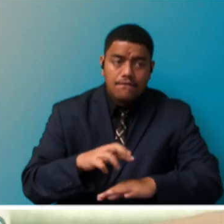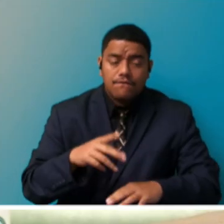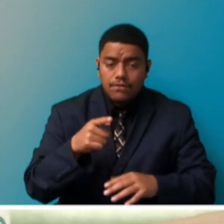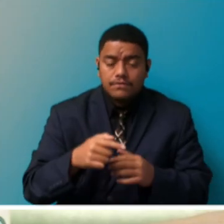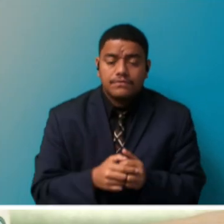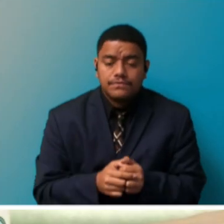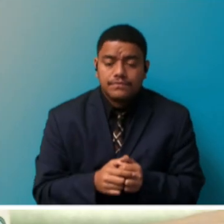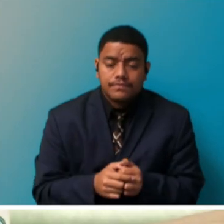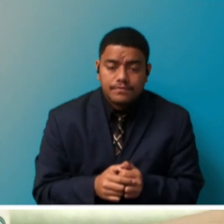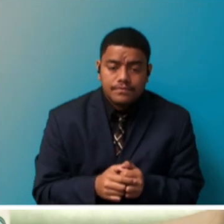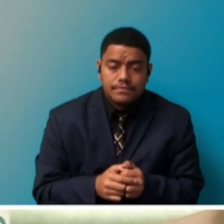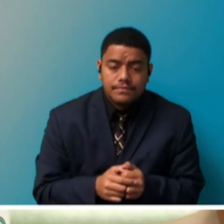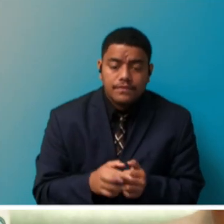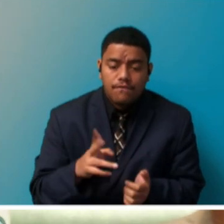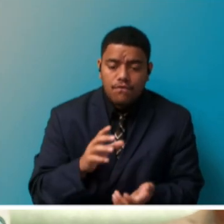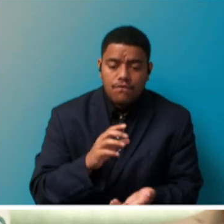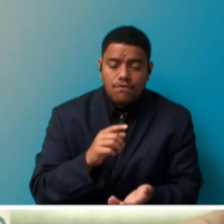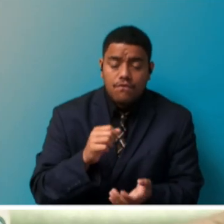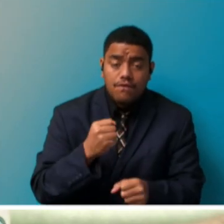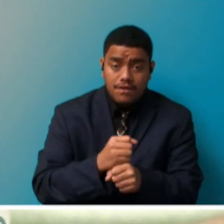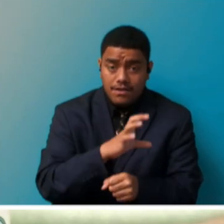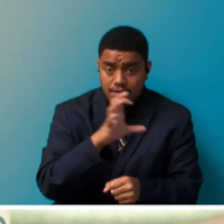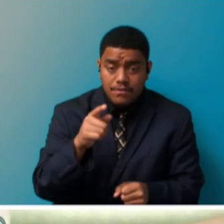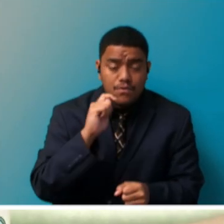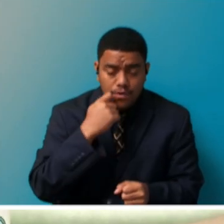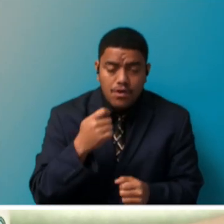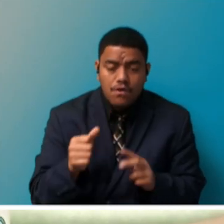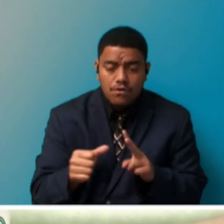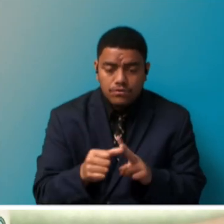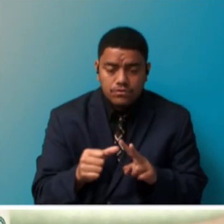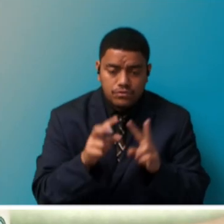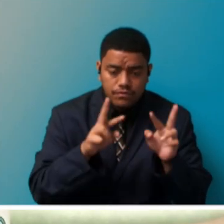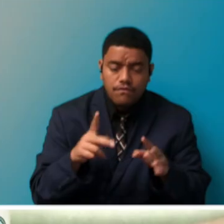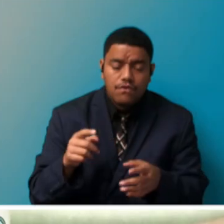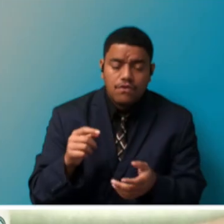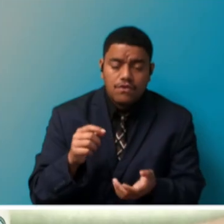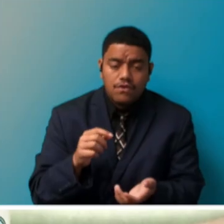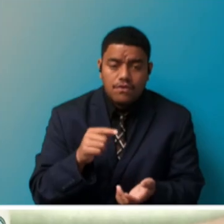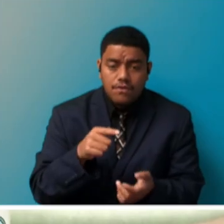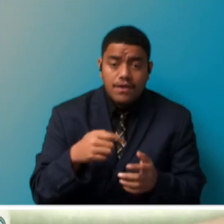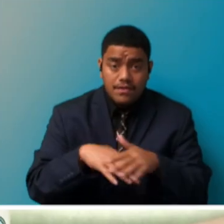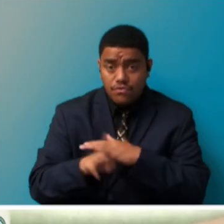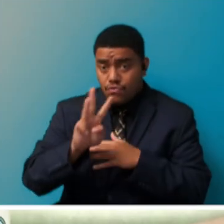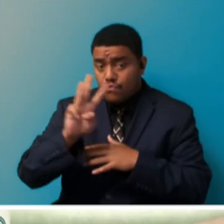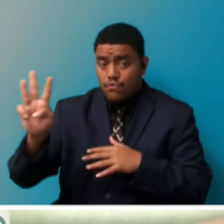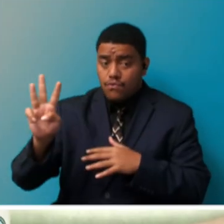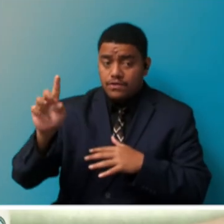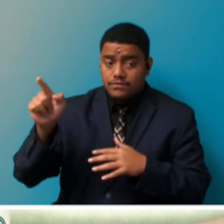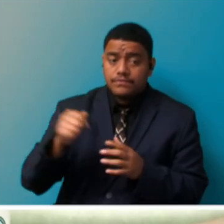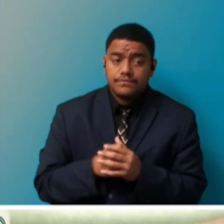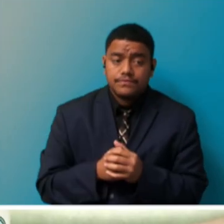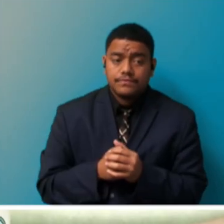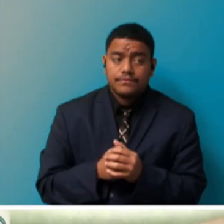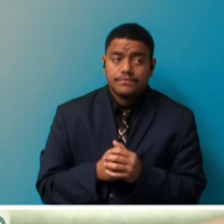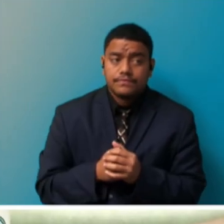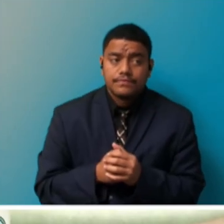It's quite a substantial company that will actually also look at commercial agriculture, particularly in the West. So that if it comes